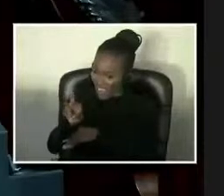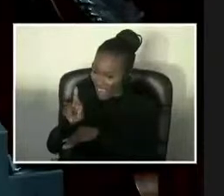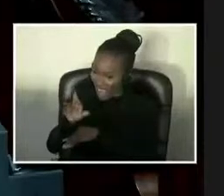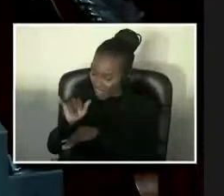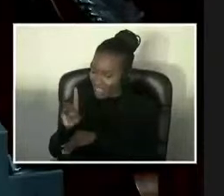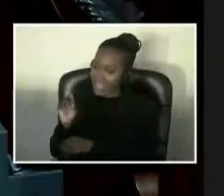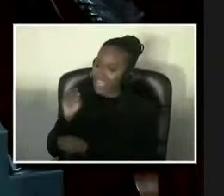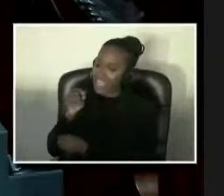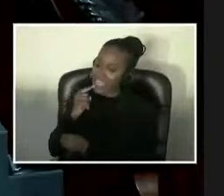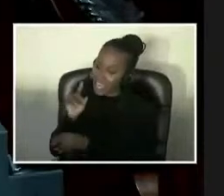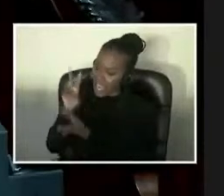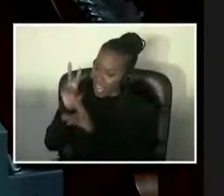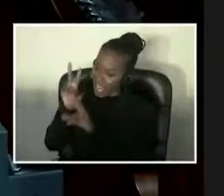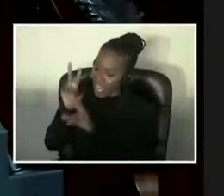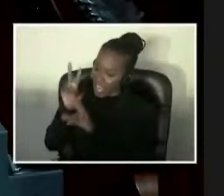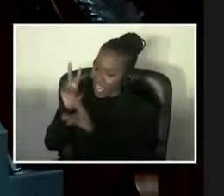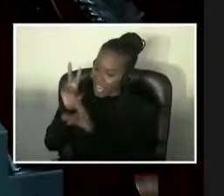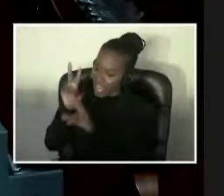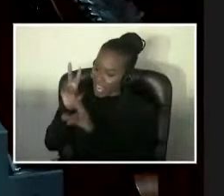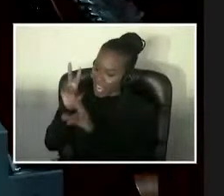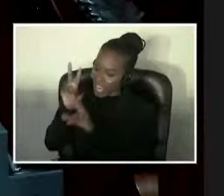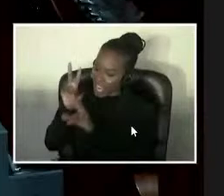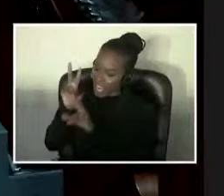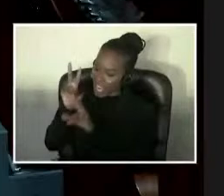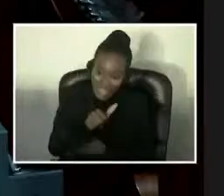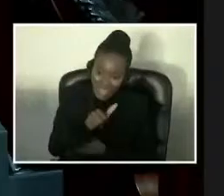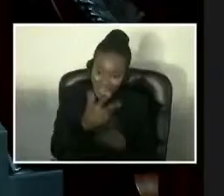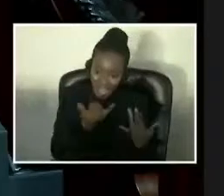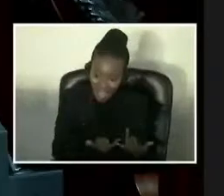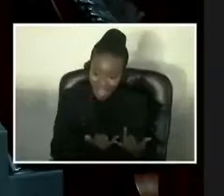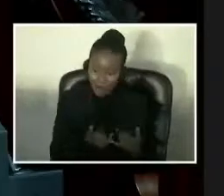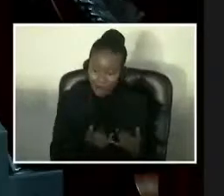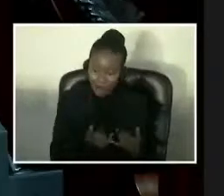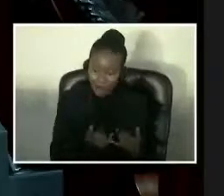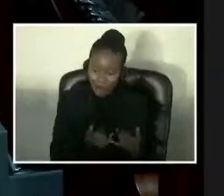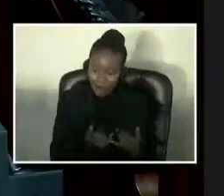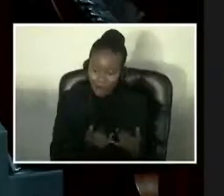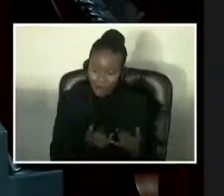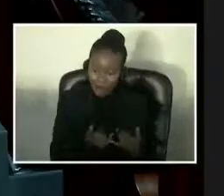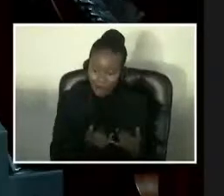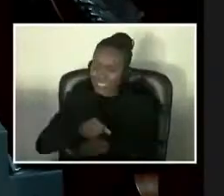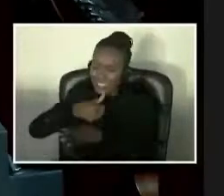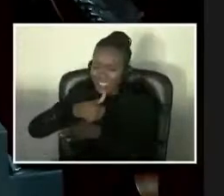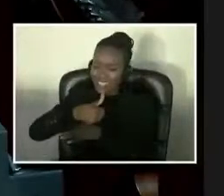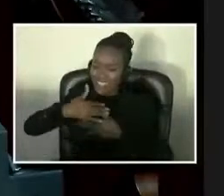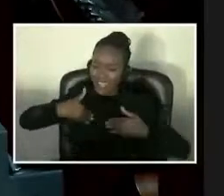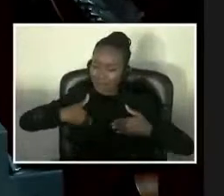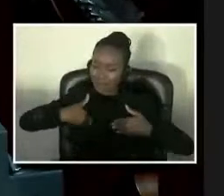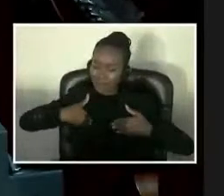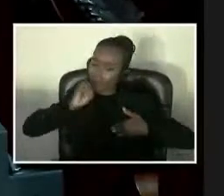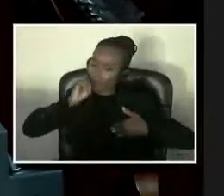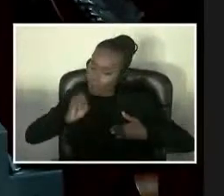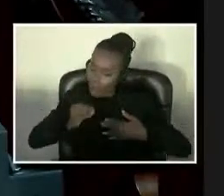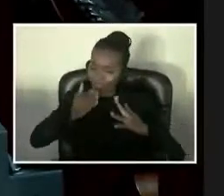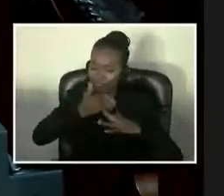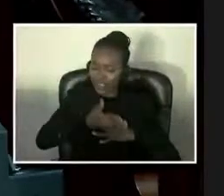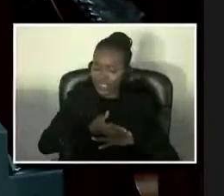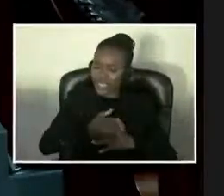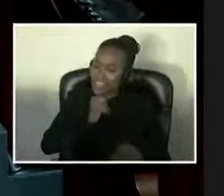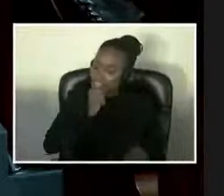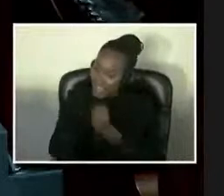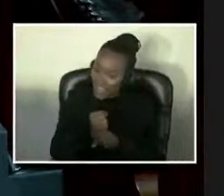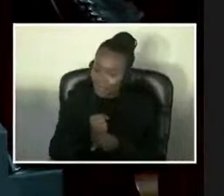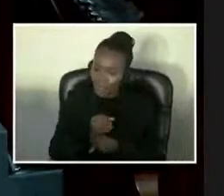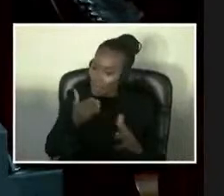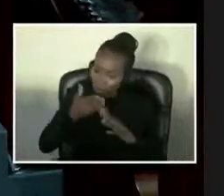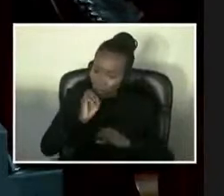by treasury by department of health including the chipset there is no intervention in the sixth administration there was never an intervention in